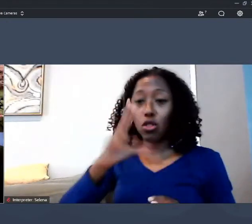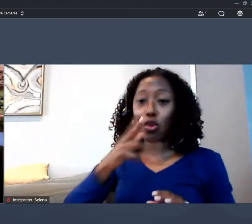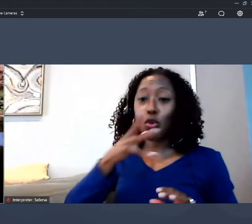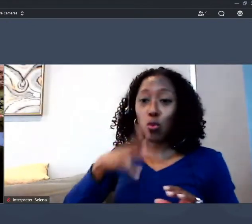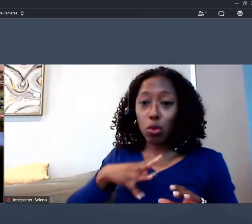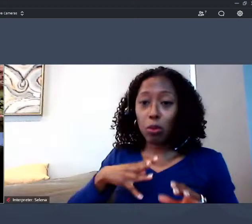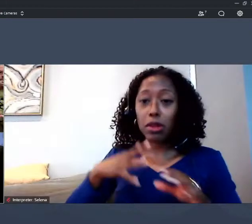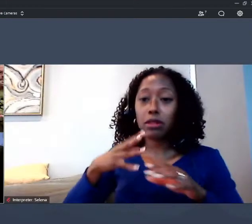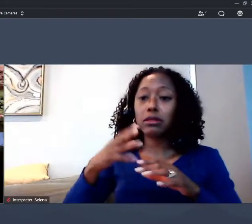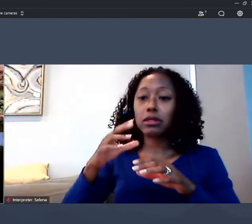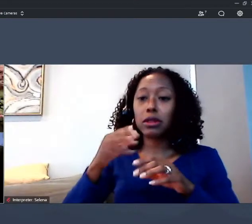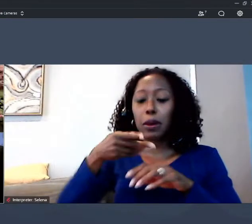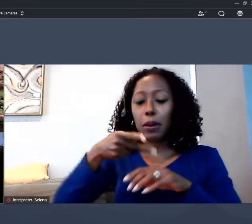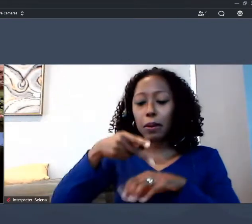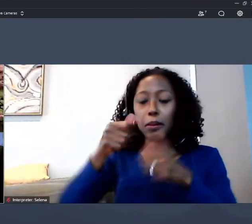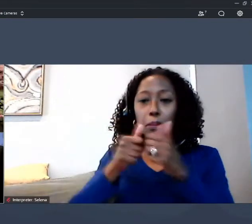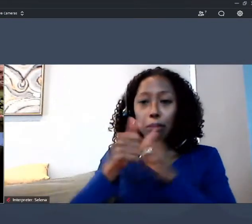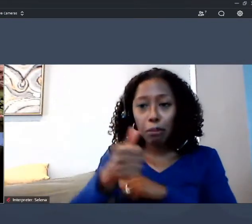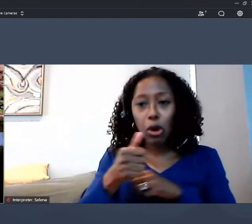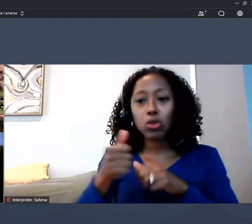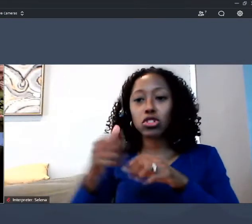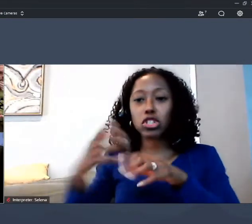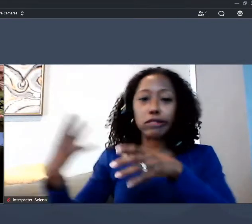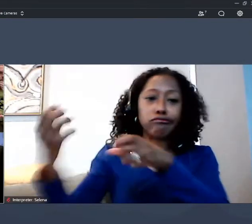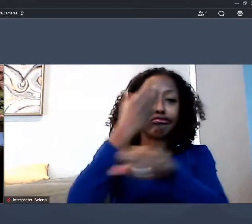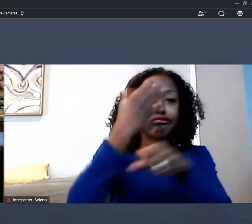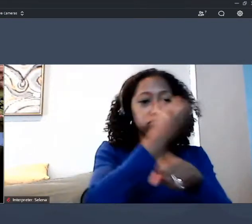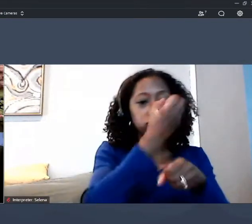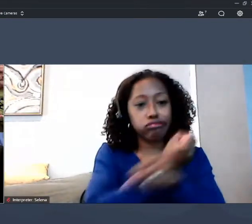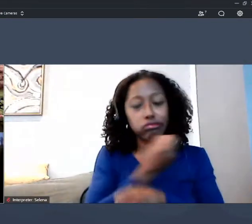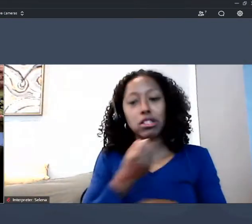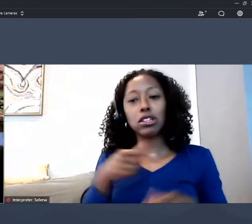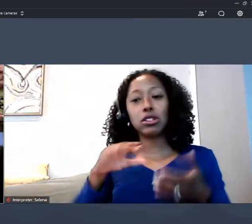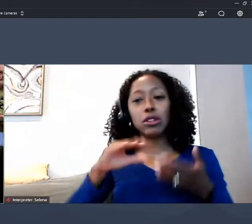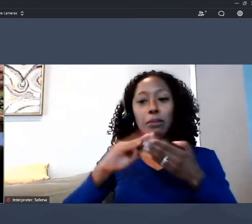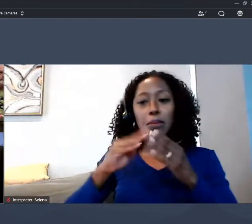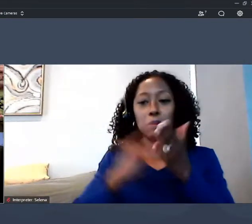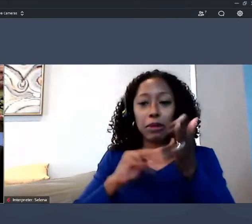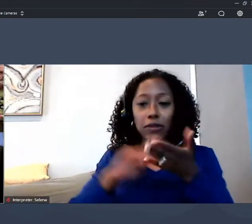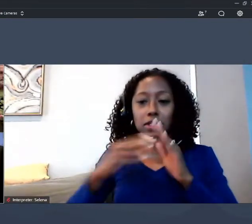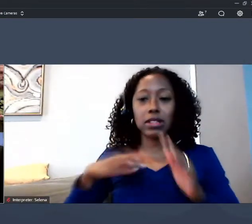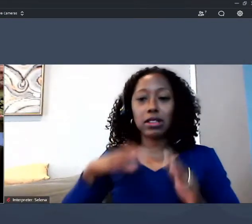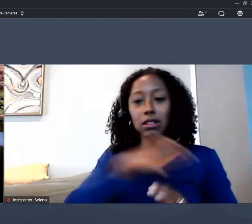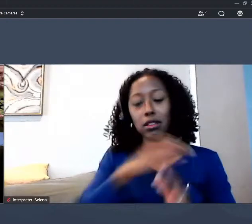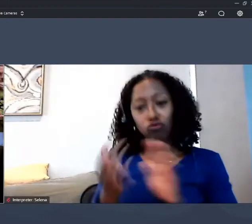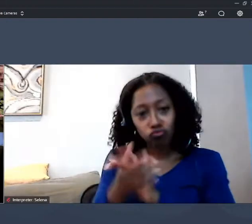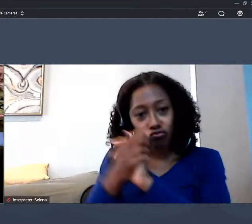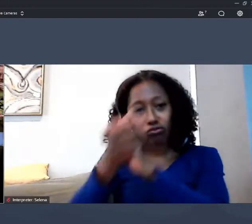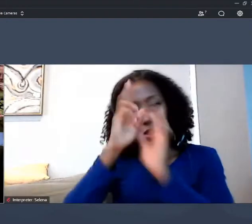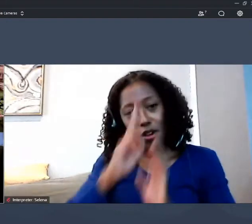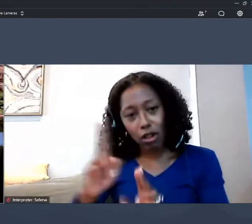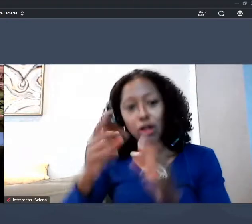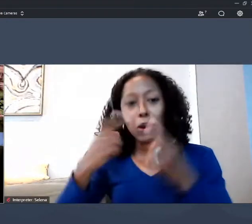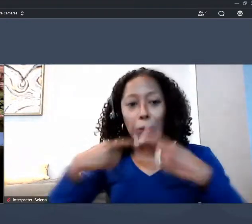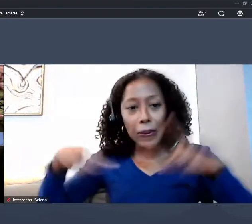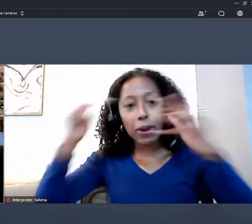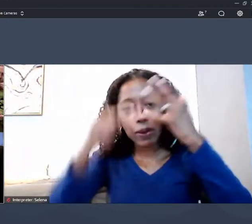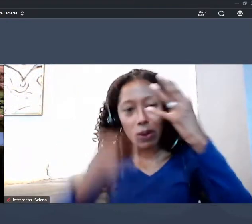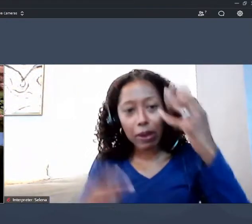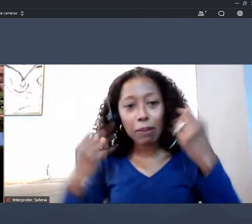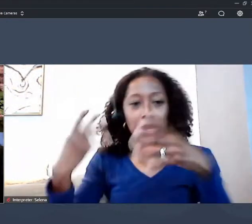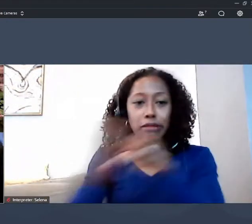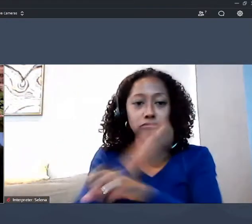Now therefore be it resolved that the Memphis City Council honors and congratulates Rachel Heck on her many achievements and